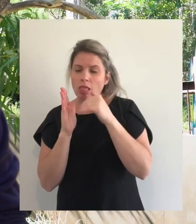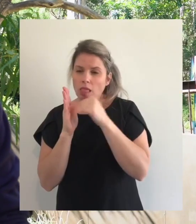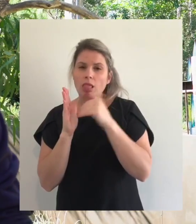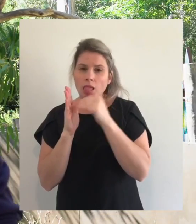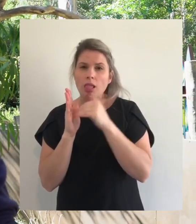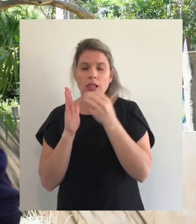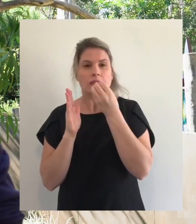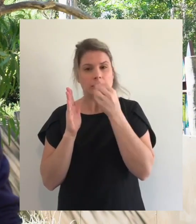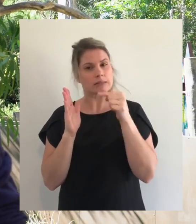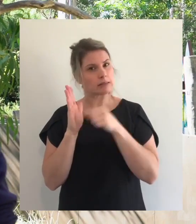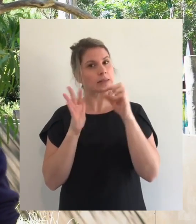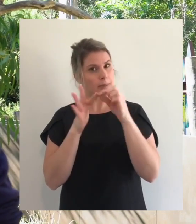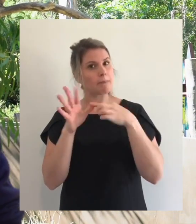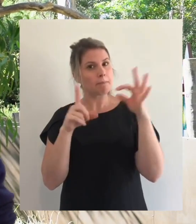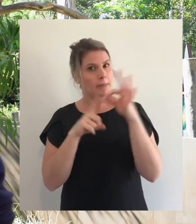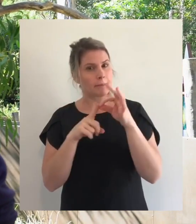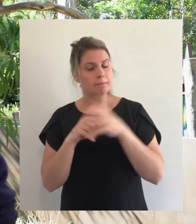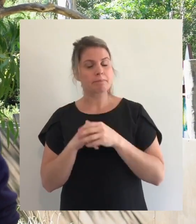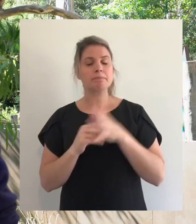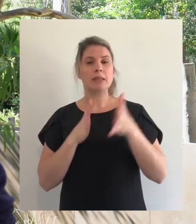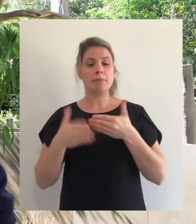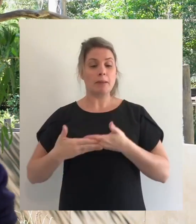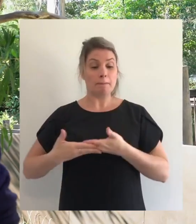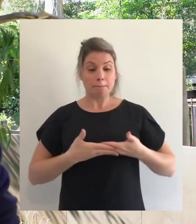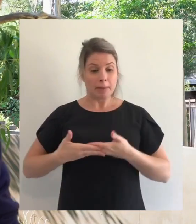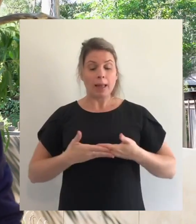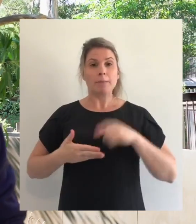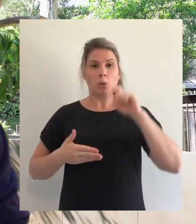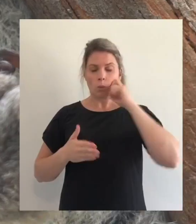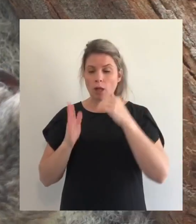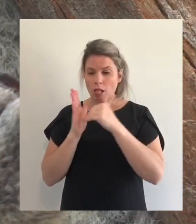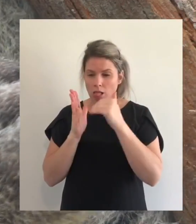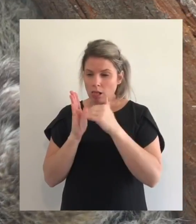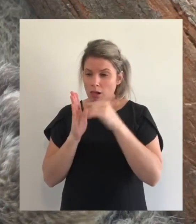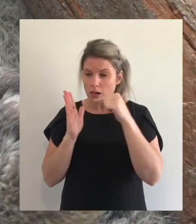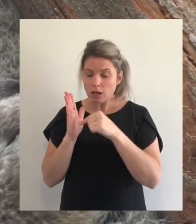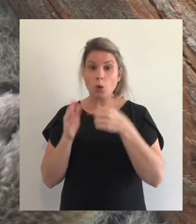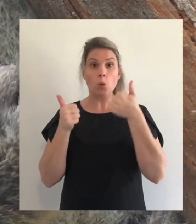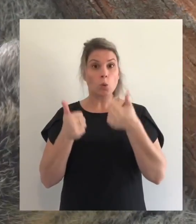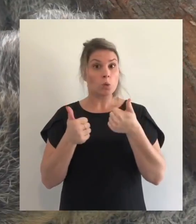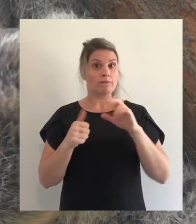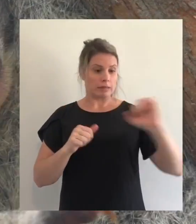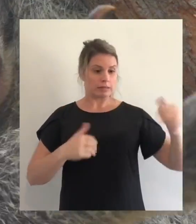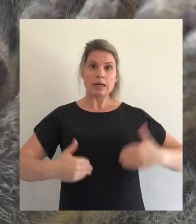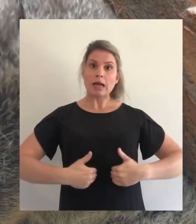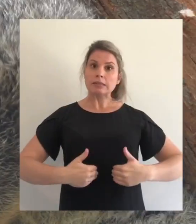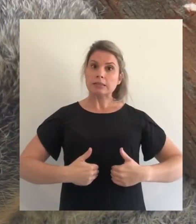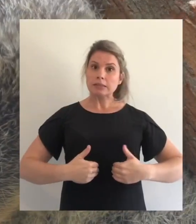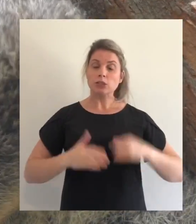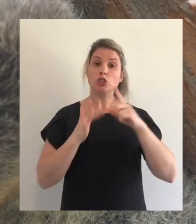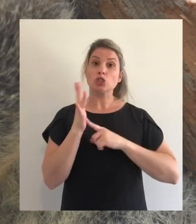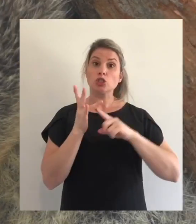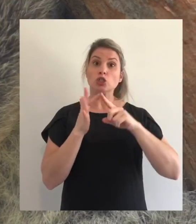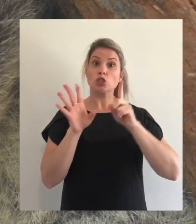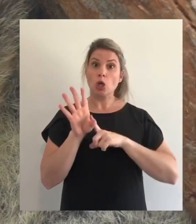sounds, for that mother koala to pass on the good bacteria in her gut, kind of like a good probiotic, pass that on to her Joey, and that's going to allow that Joey to